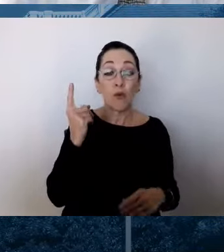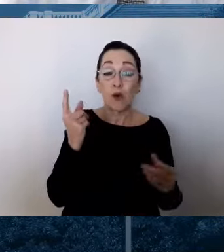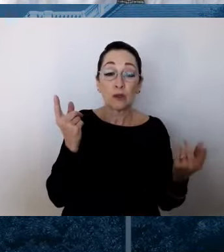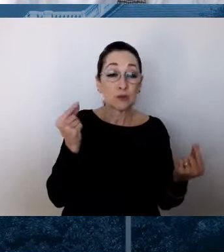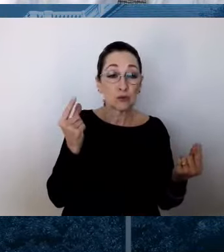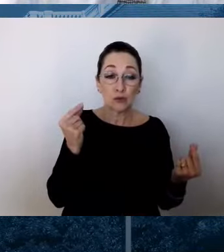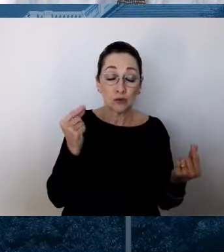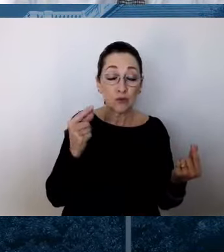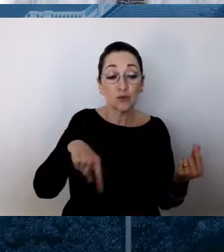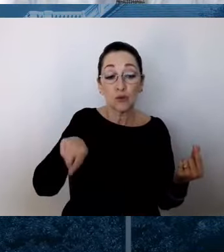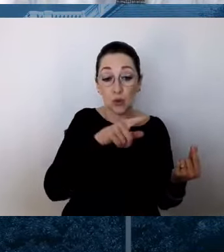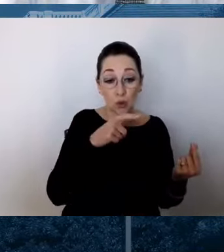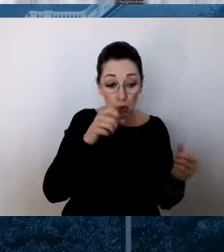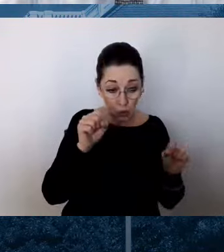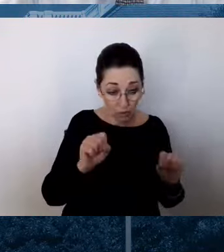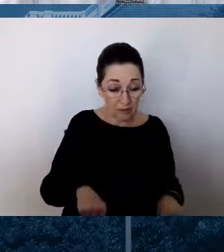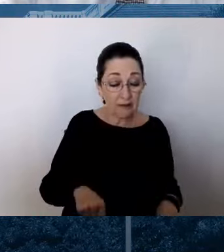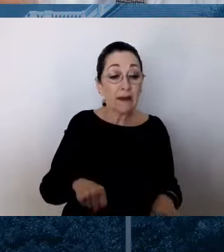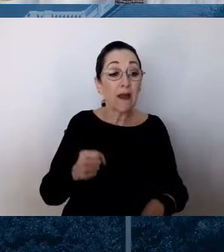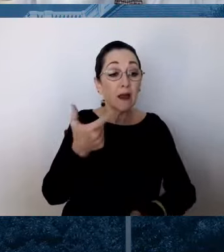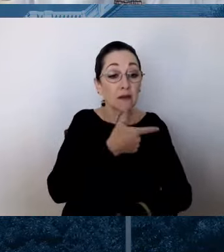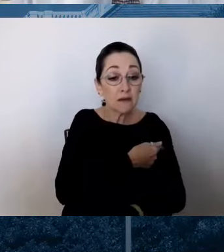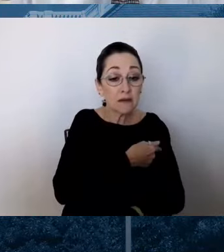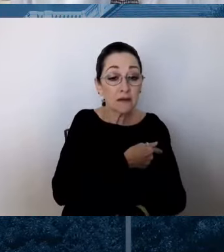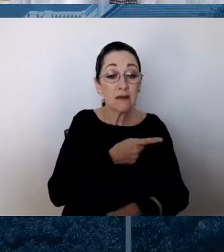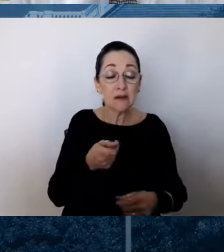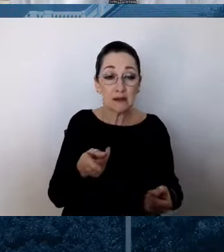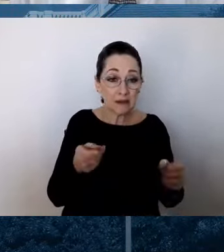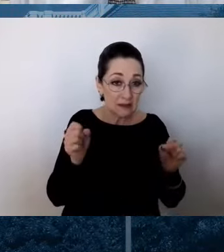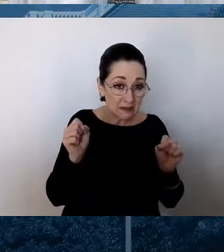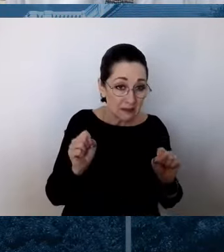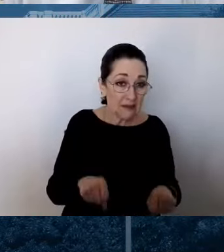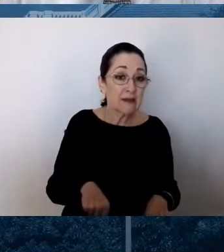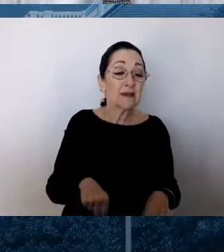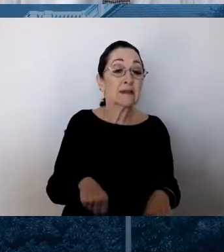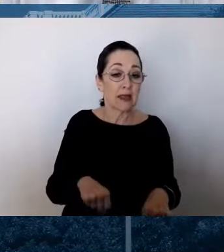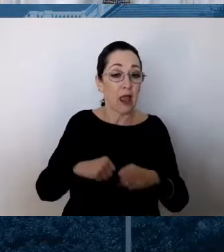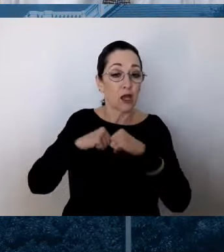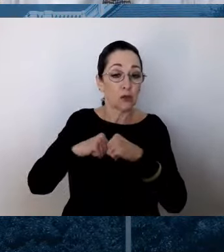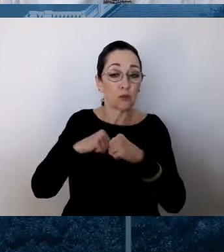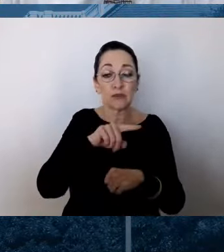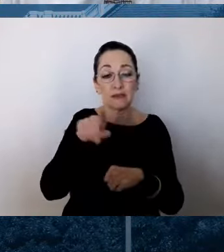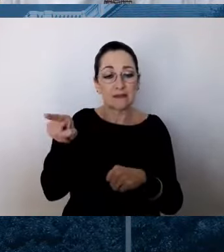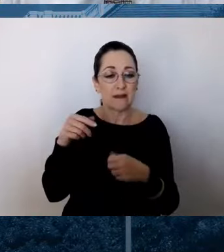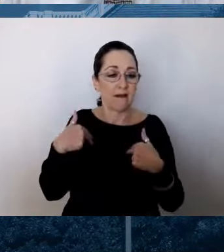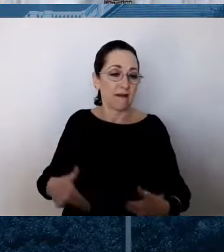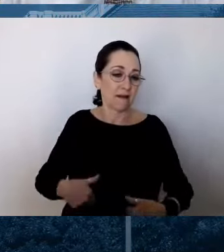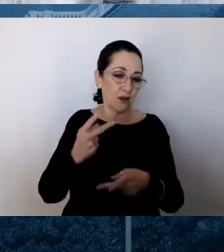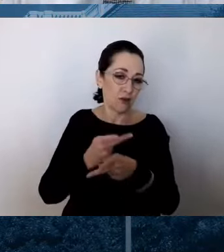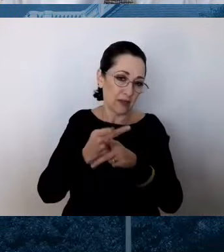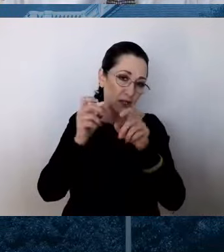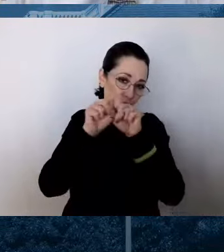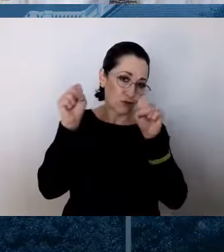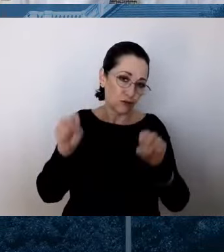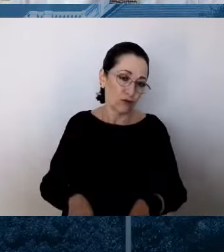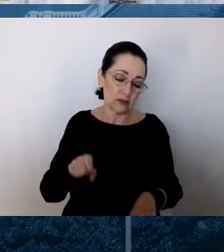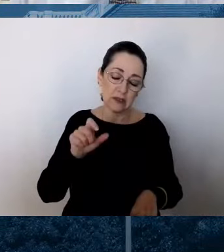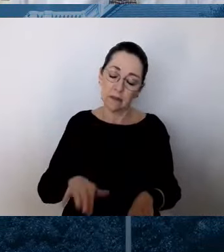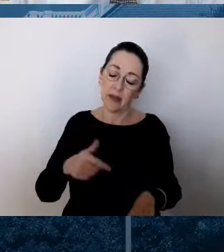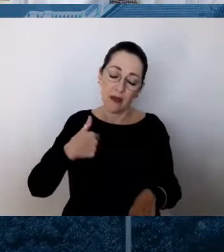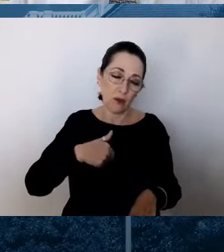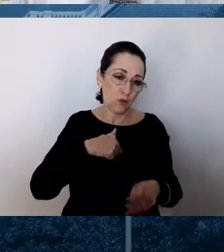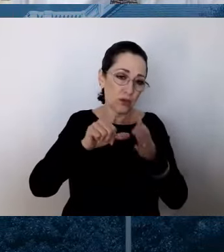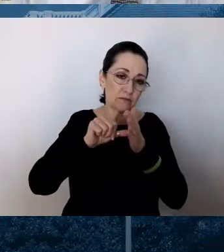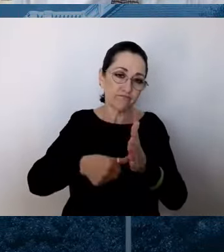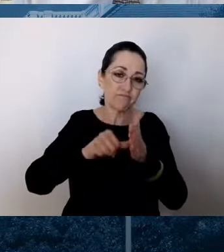that can get vaccinated, can protect themselves, can protect the healthcare system to do that. So that's kind of the reoccurring message we have